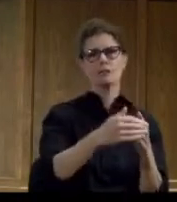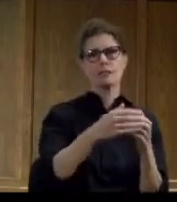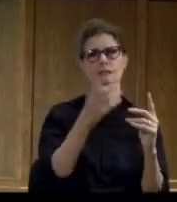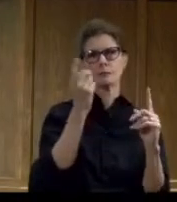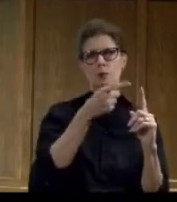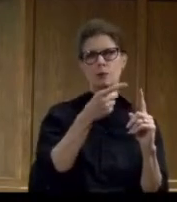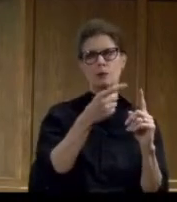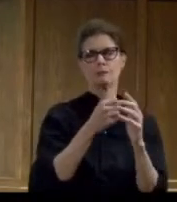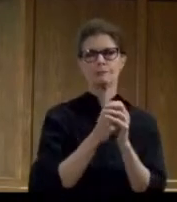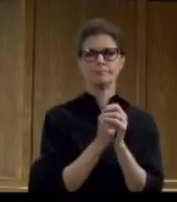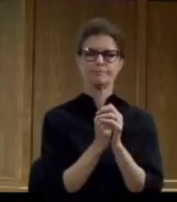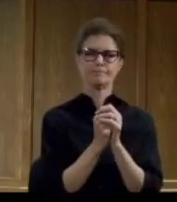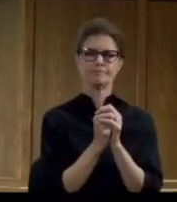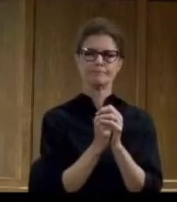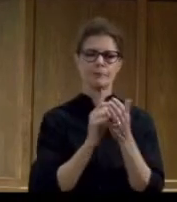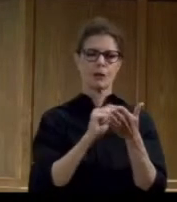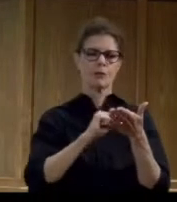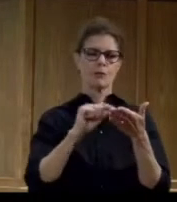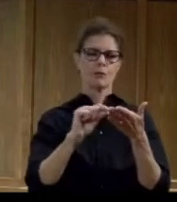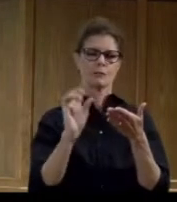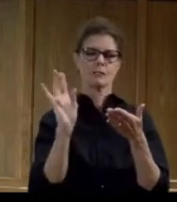us. Verse 7.